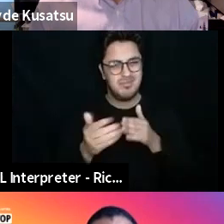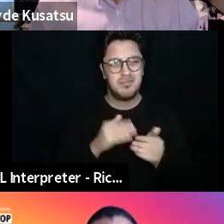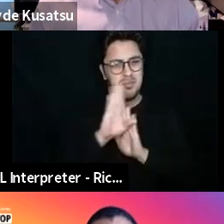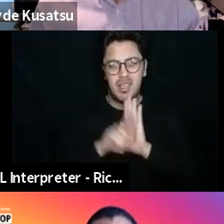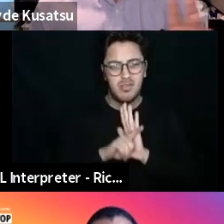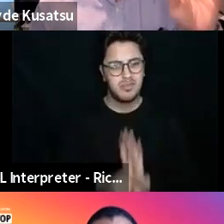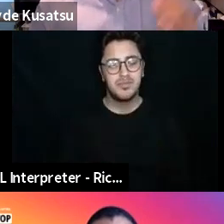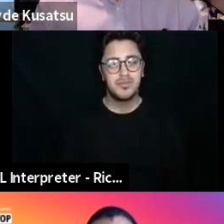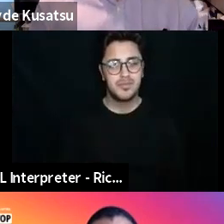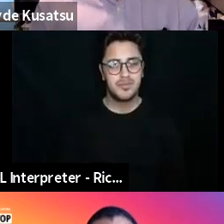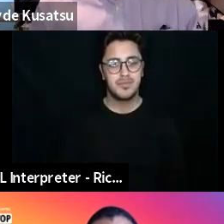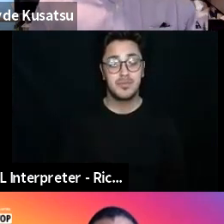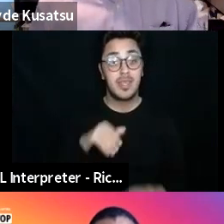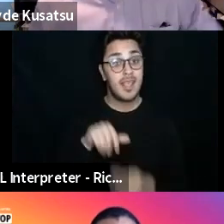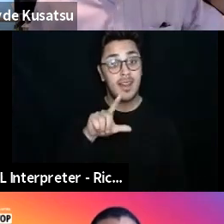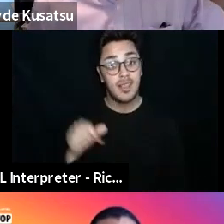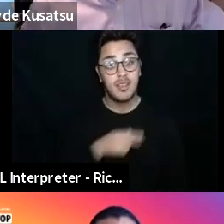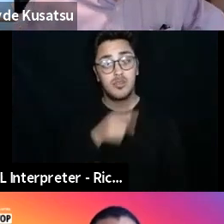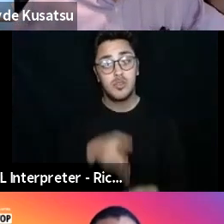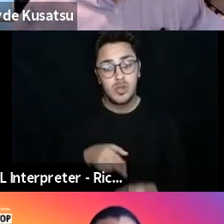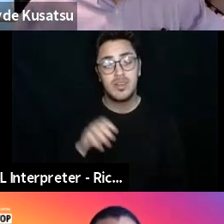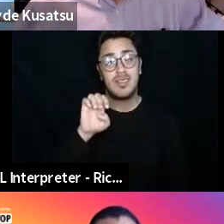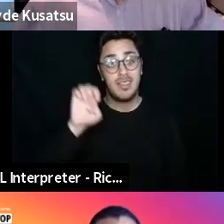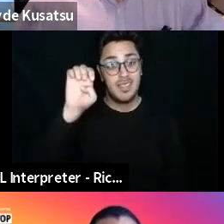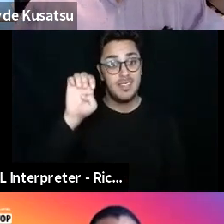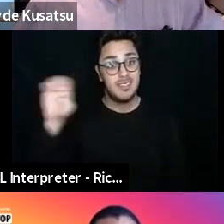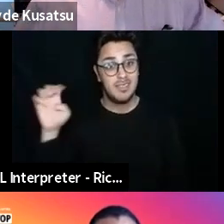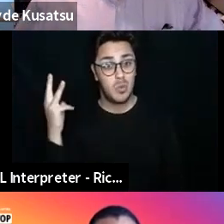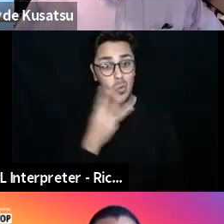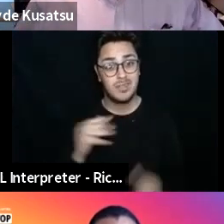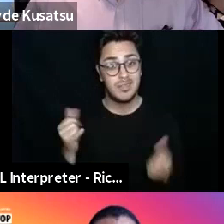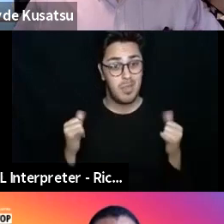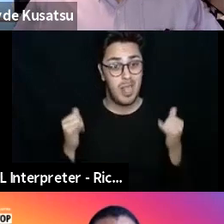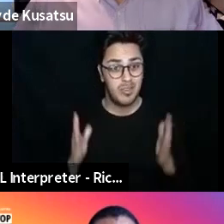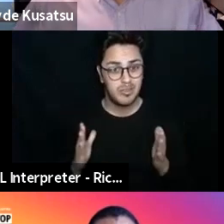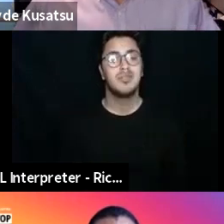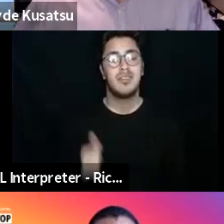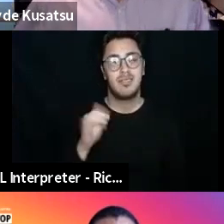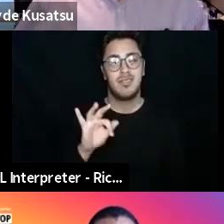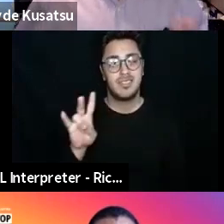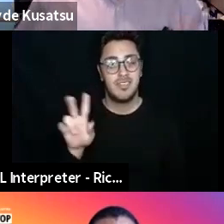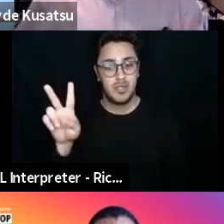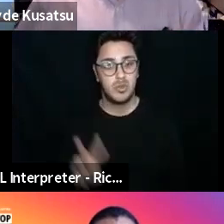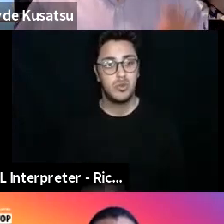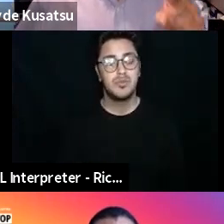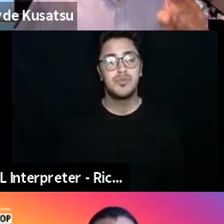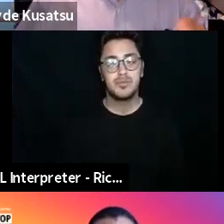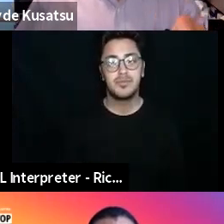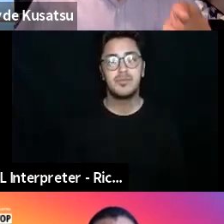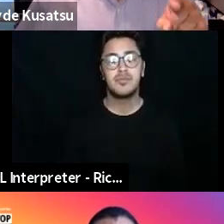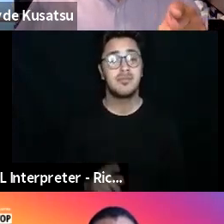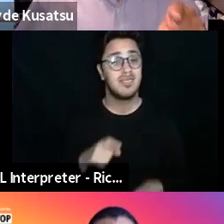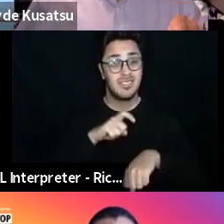background. In LA, I joined East West Players in 72. For the purpose, one of the main purposes was to show the industry at the time that